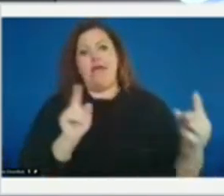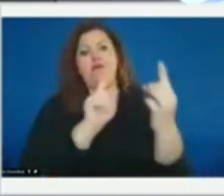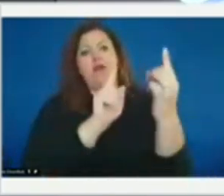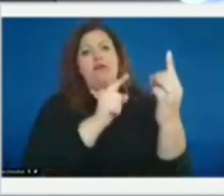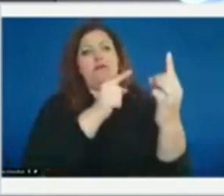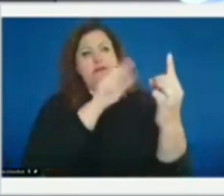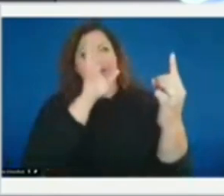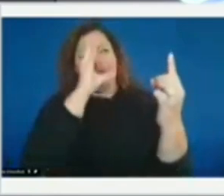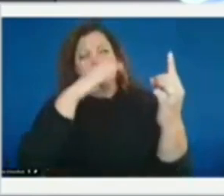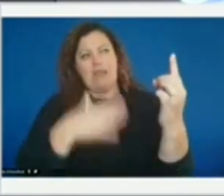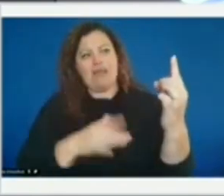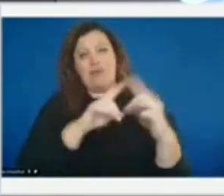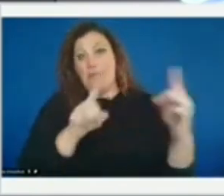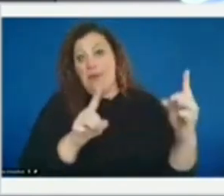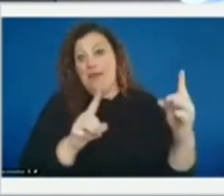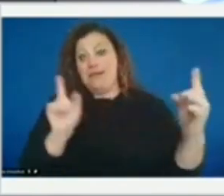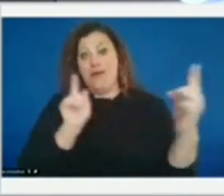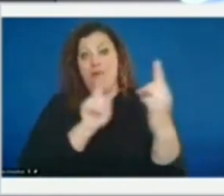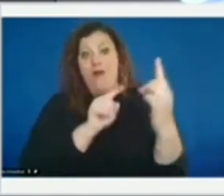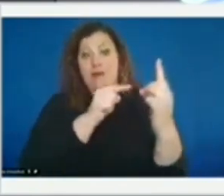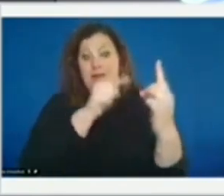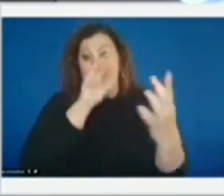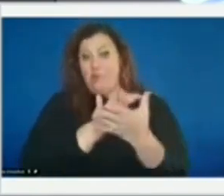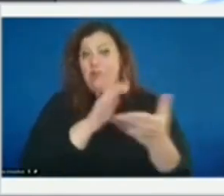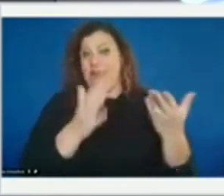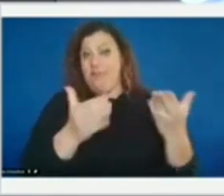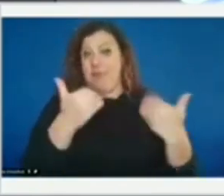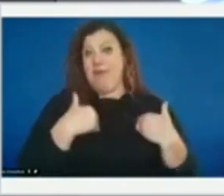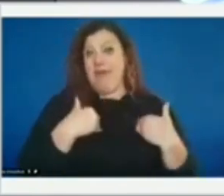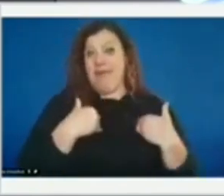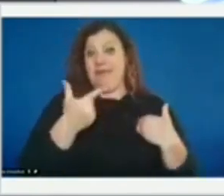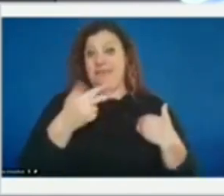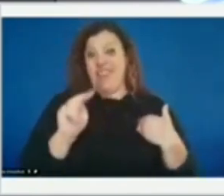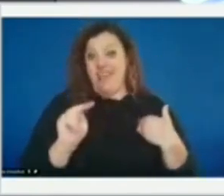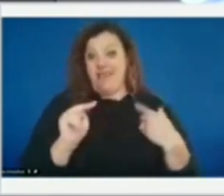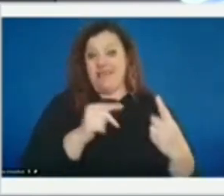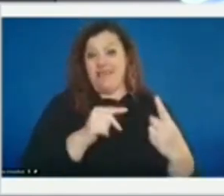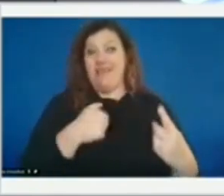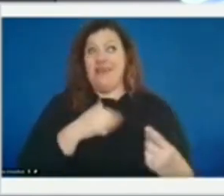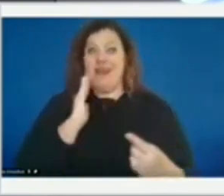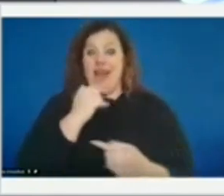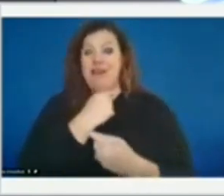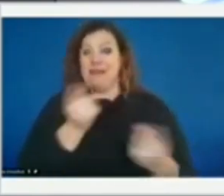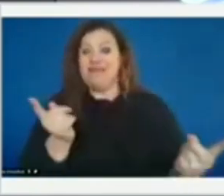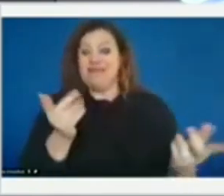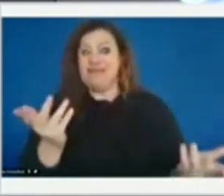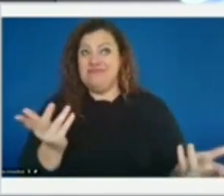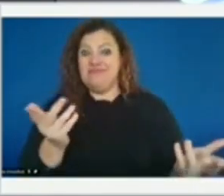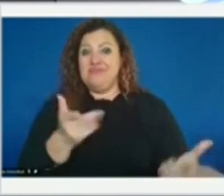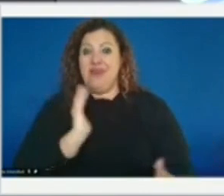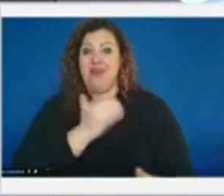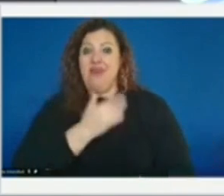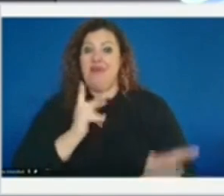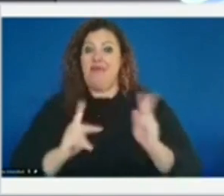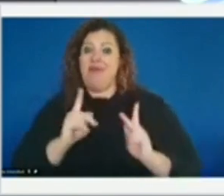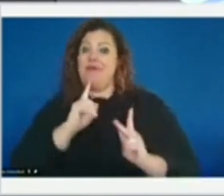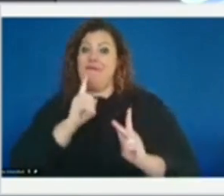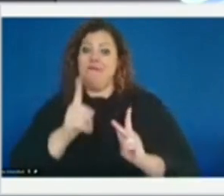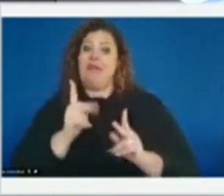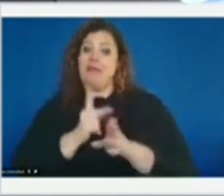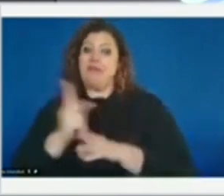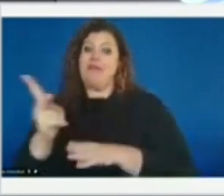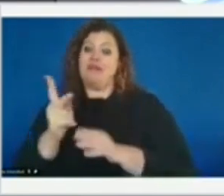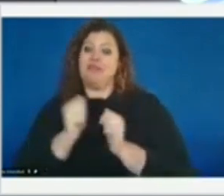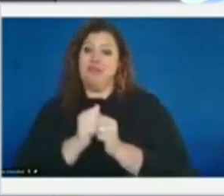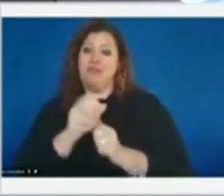walk up to a perfect stranger that you believe may be armed. And I would argue that our people are extraordinarily professional when it comes to